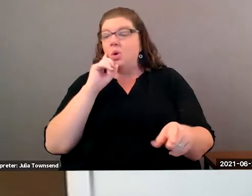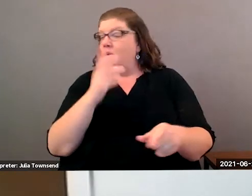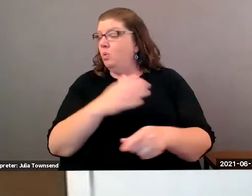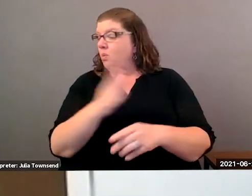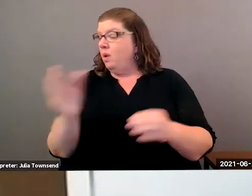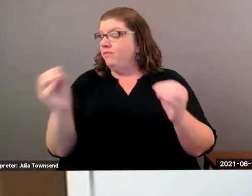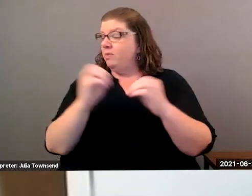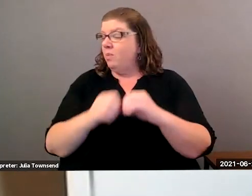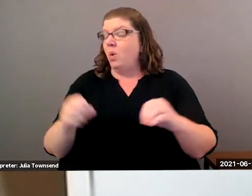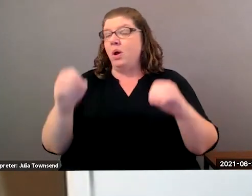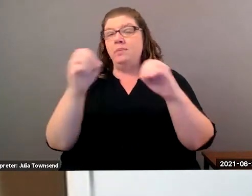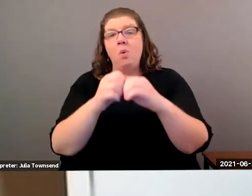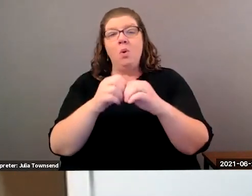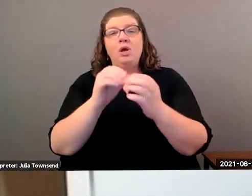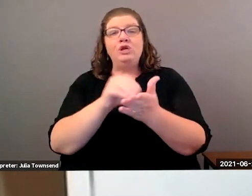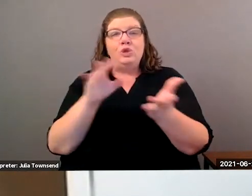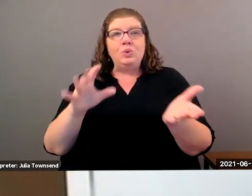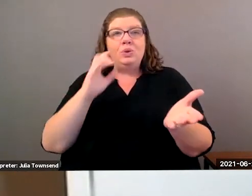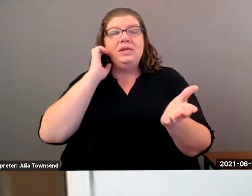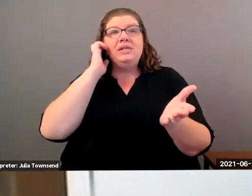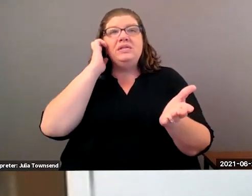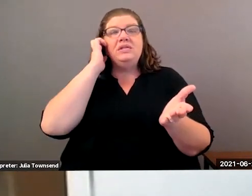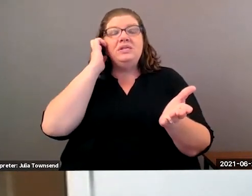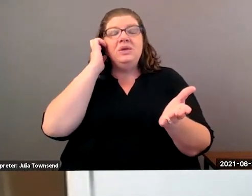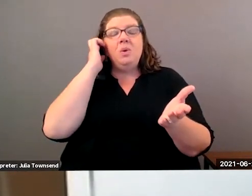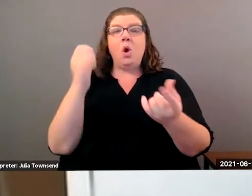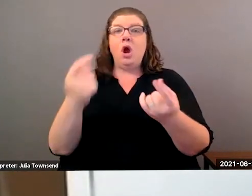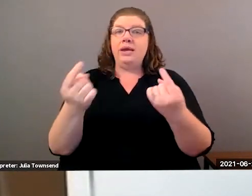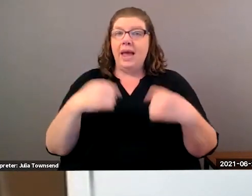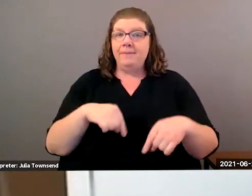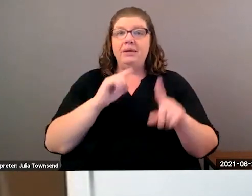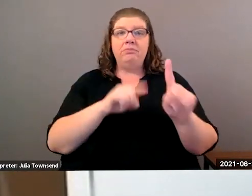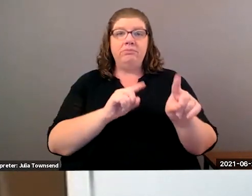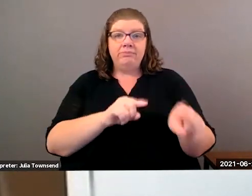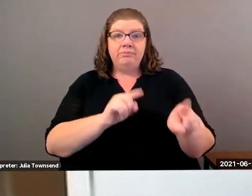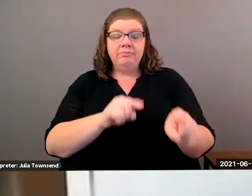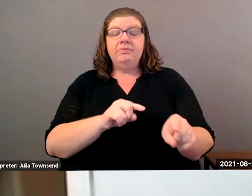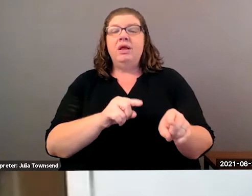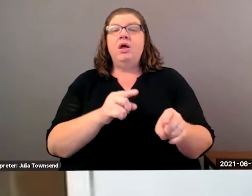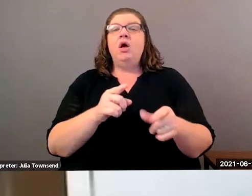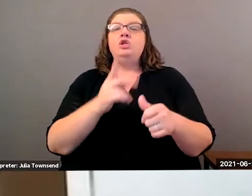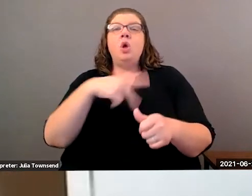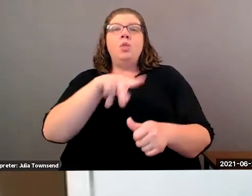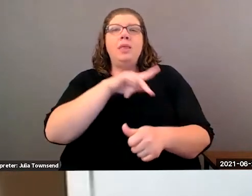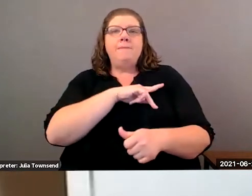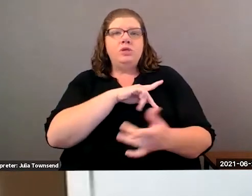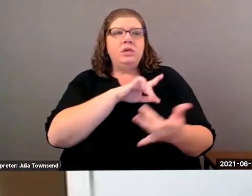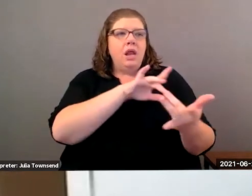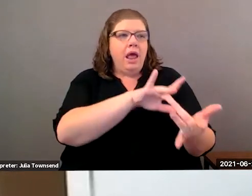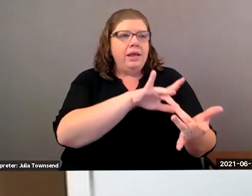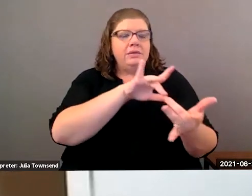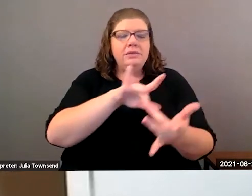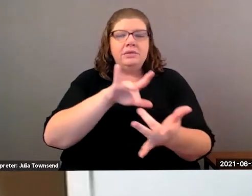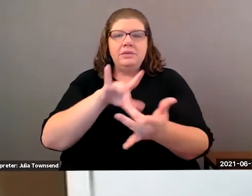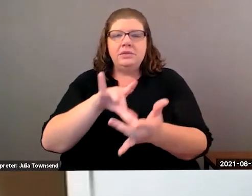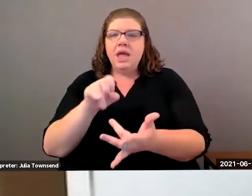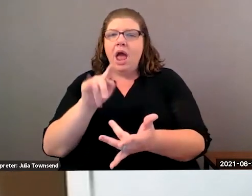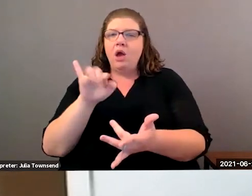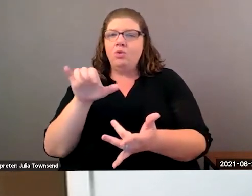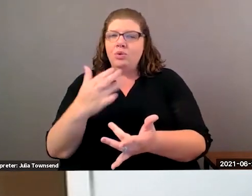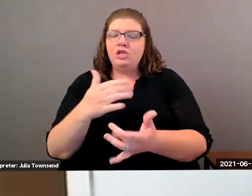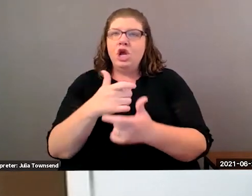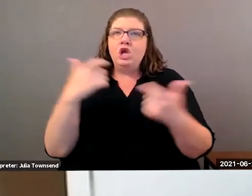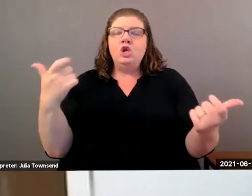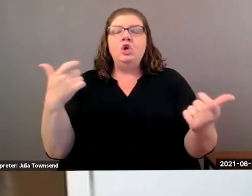and more students coming. I just want to say also the personalized outreach, and a huge thank you to our language